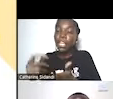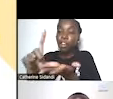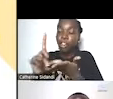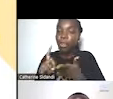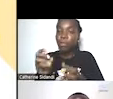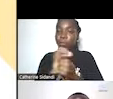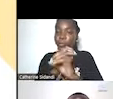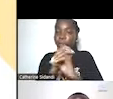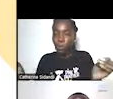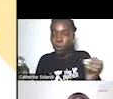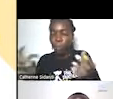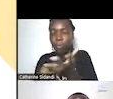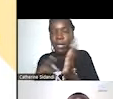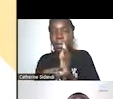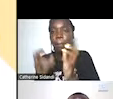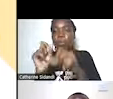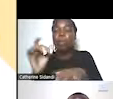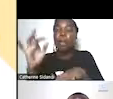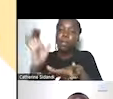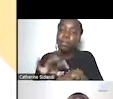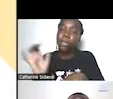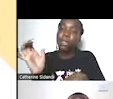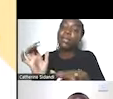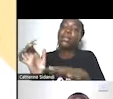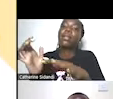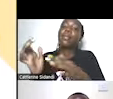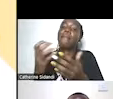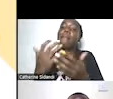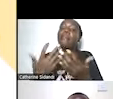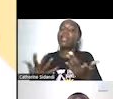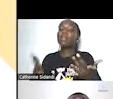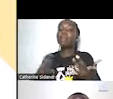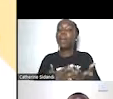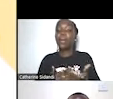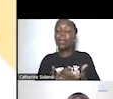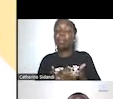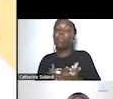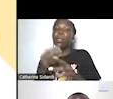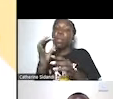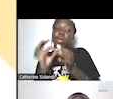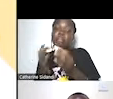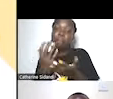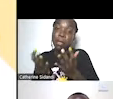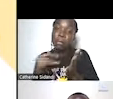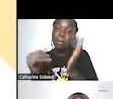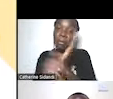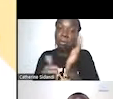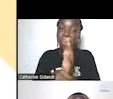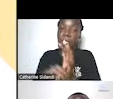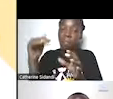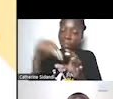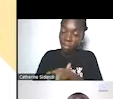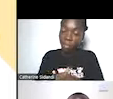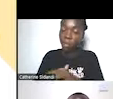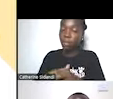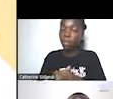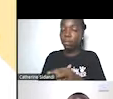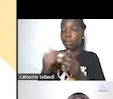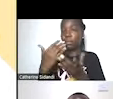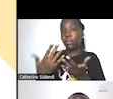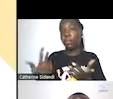my other investors that I already have? If the problem is within real estate, will now